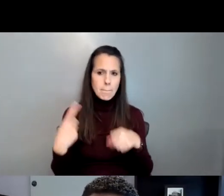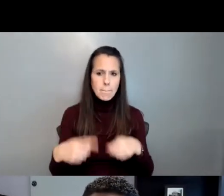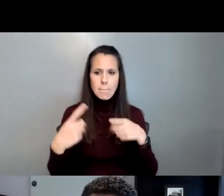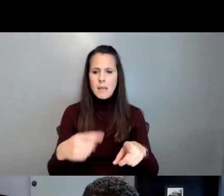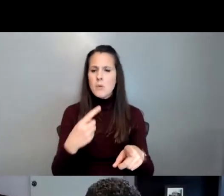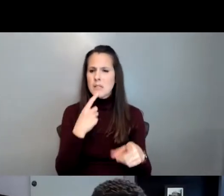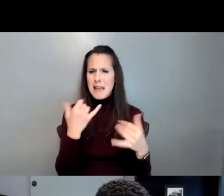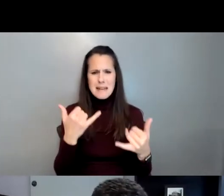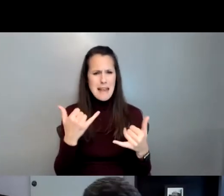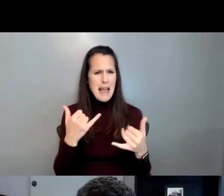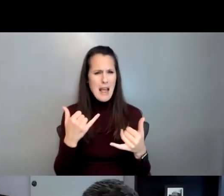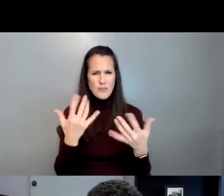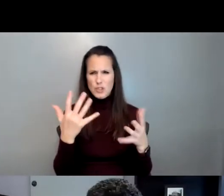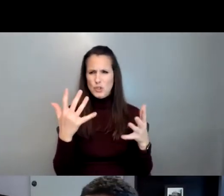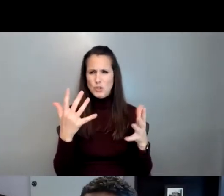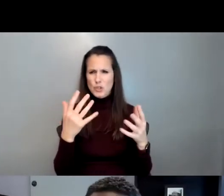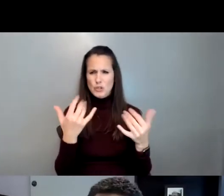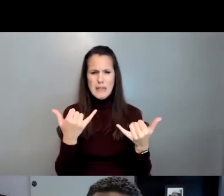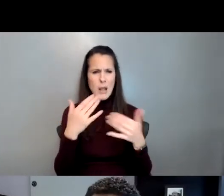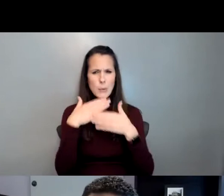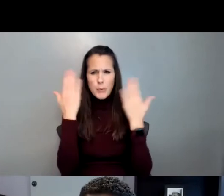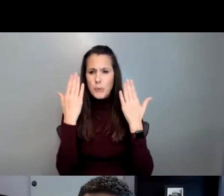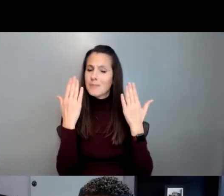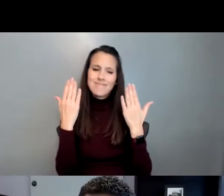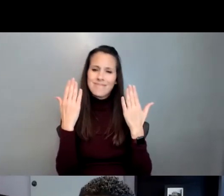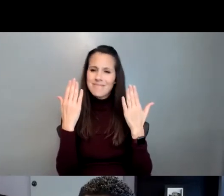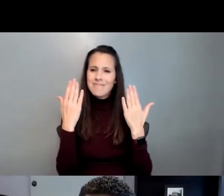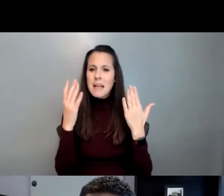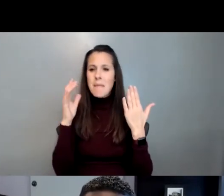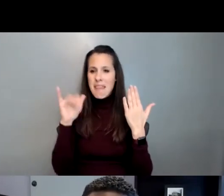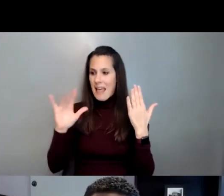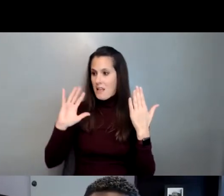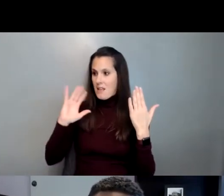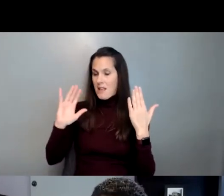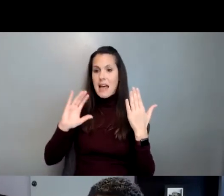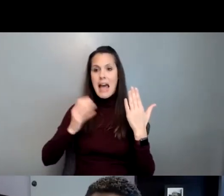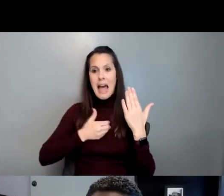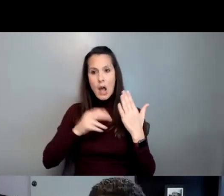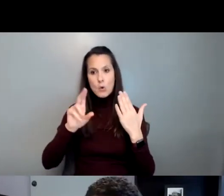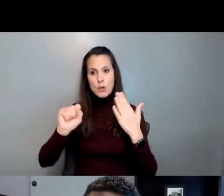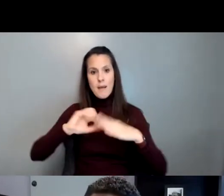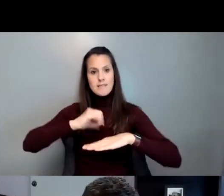doesn't exist anymore, but the structures upon which our country was founded clearly